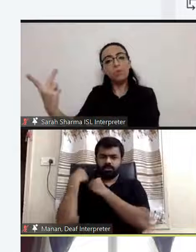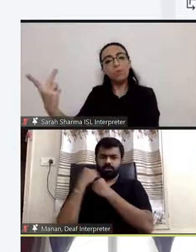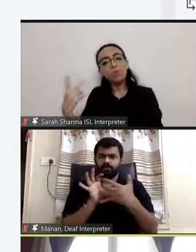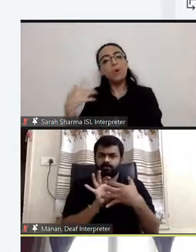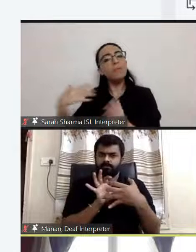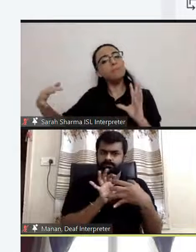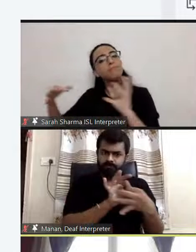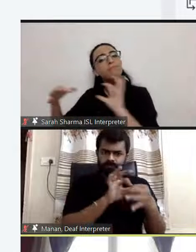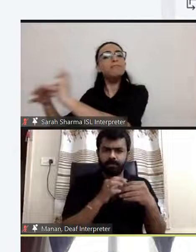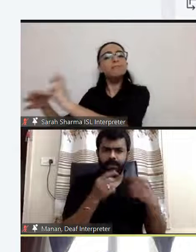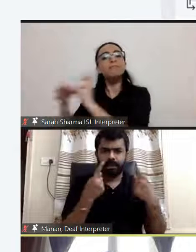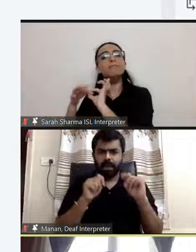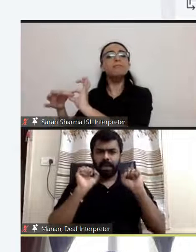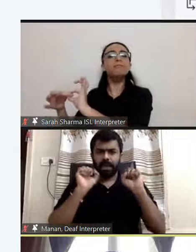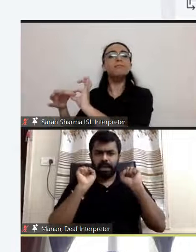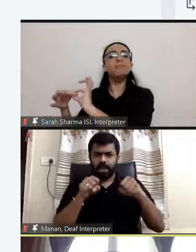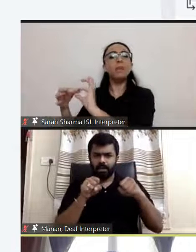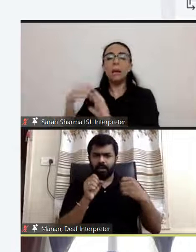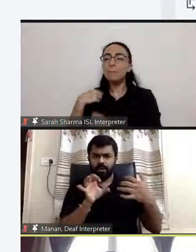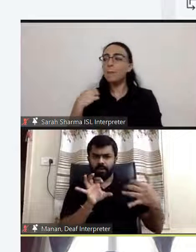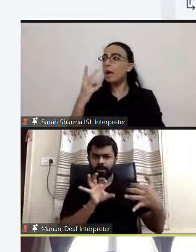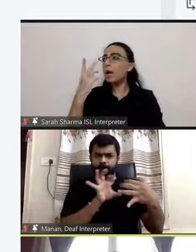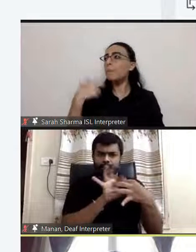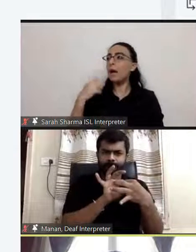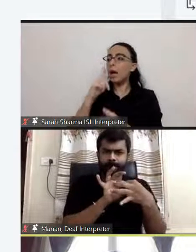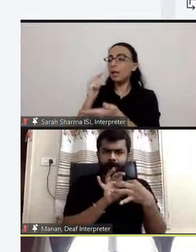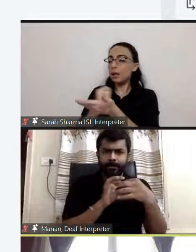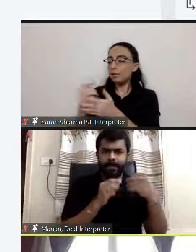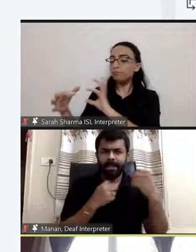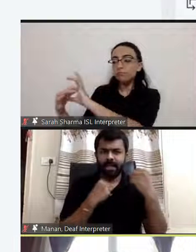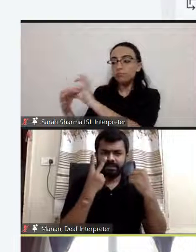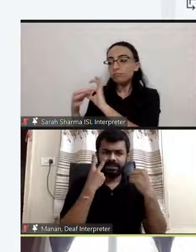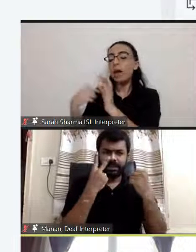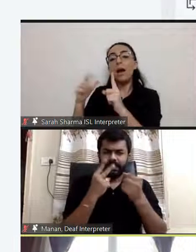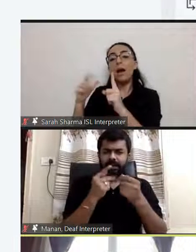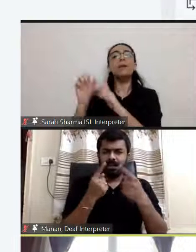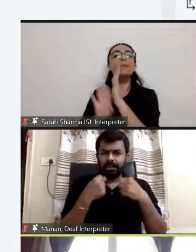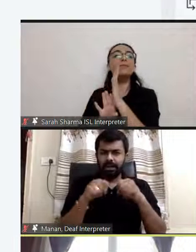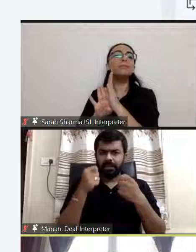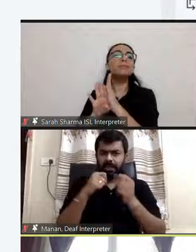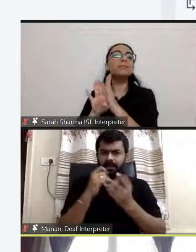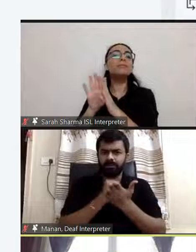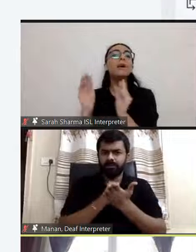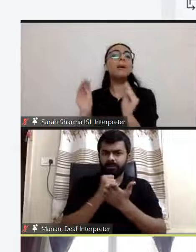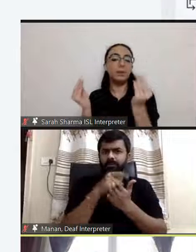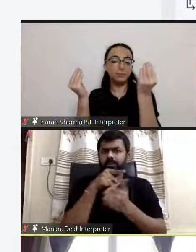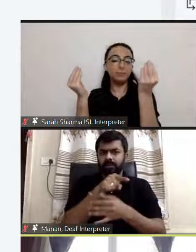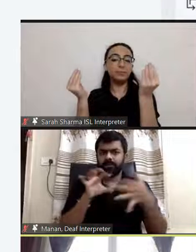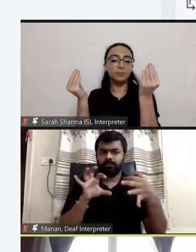needs, strength, and opportunity in this, and developed curricula